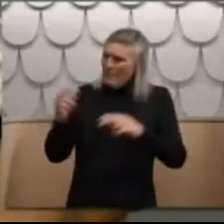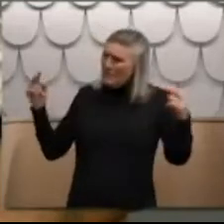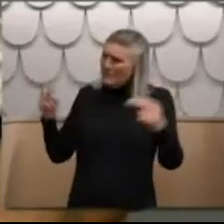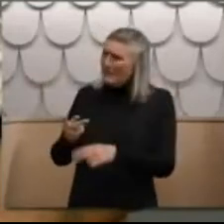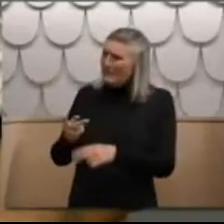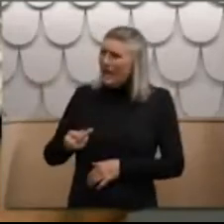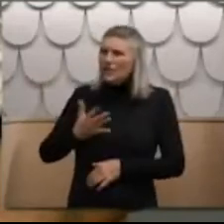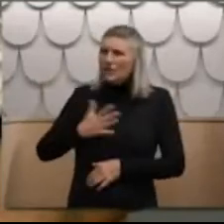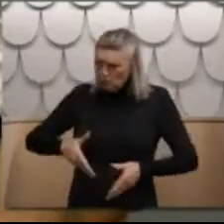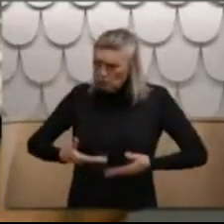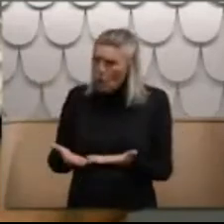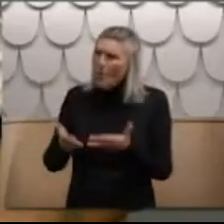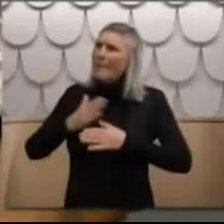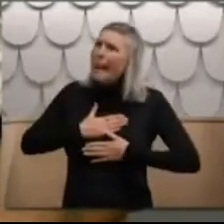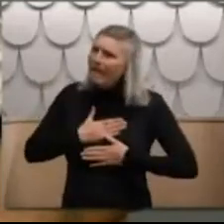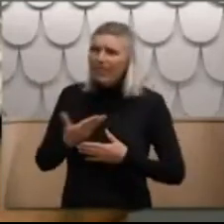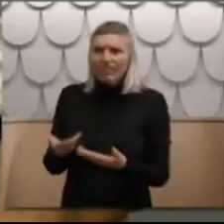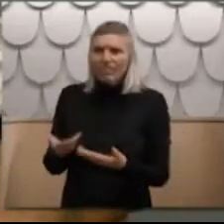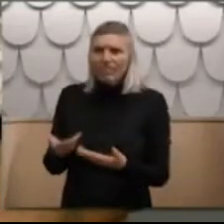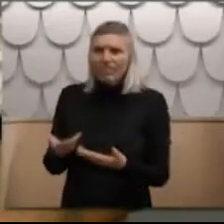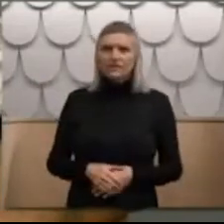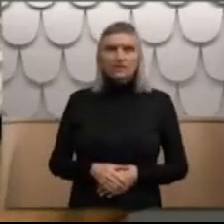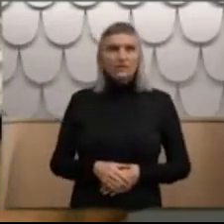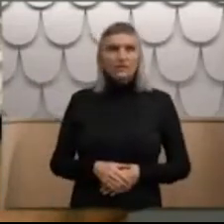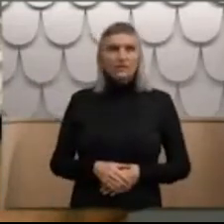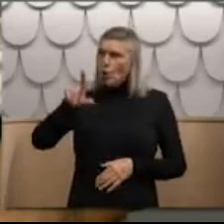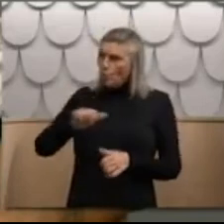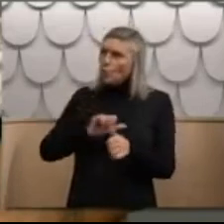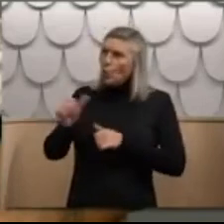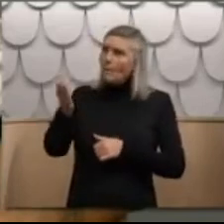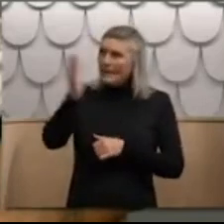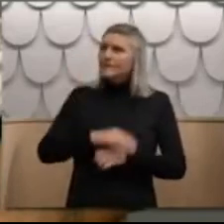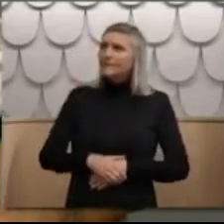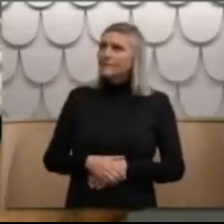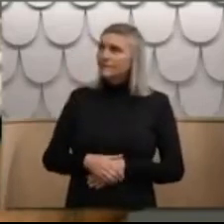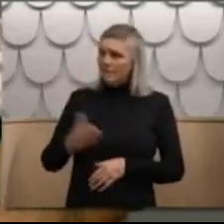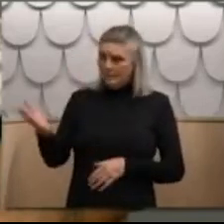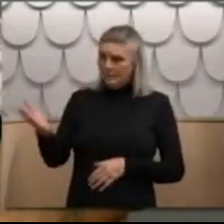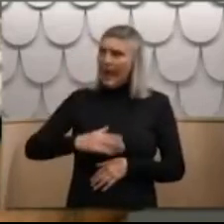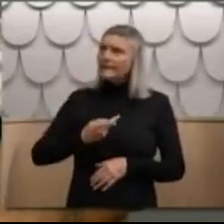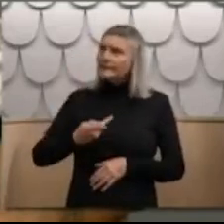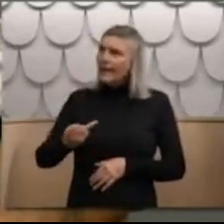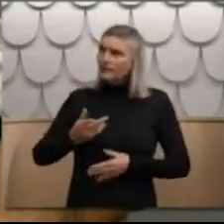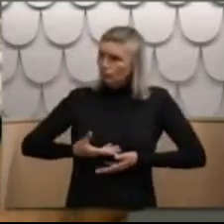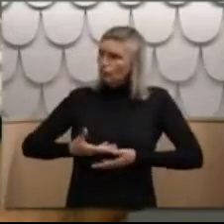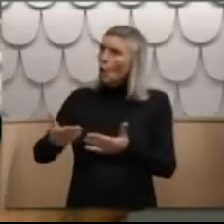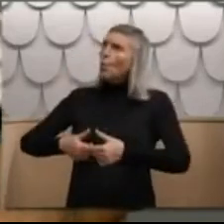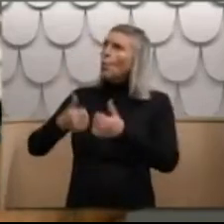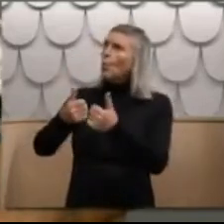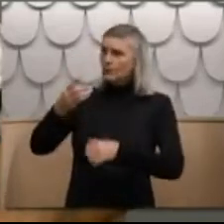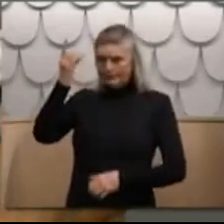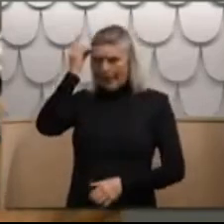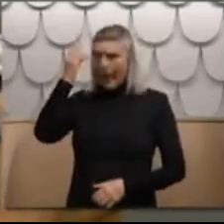wanted to show him love. So you were doing your best you could to get your son back and show that you could be a good dad.